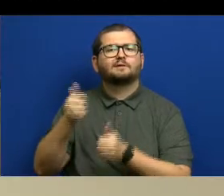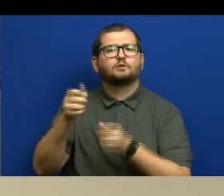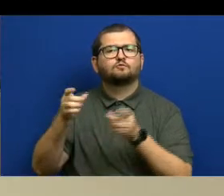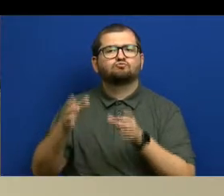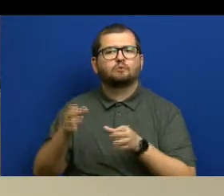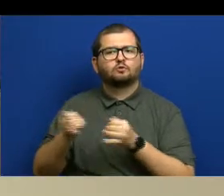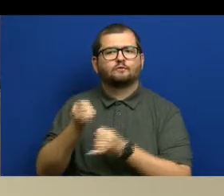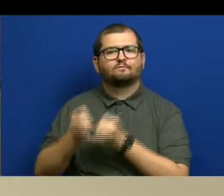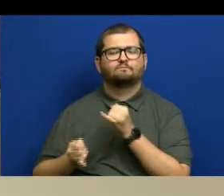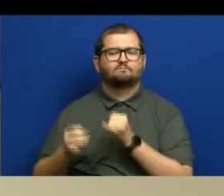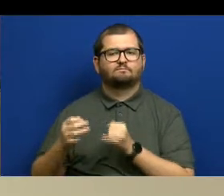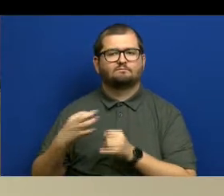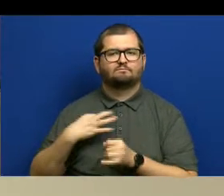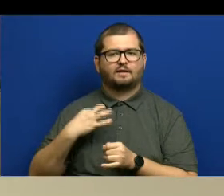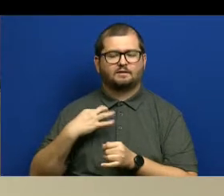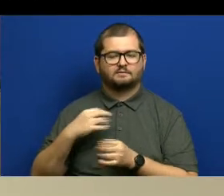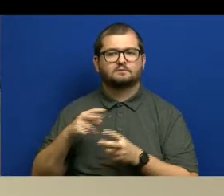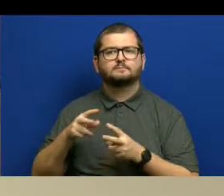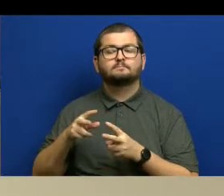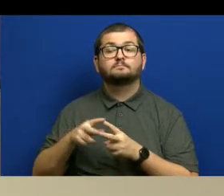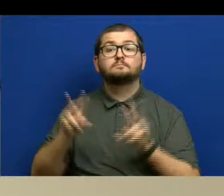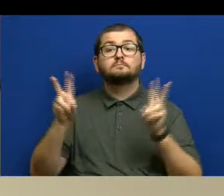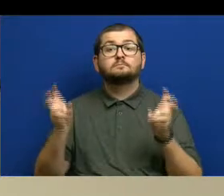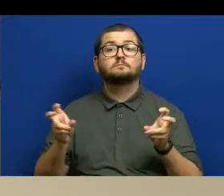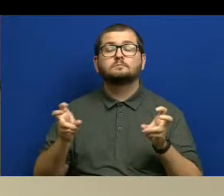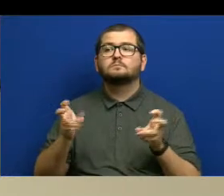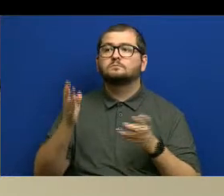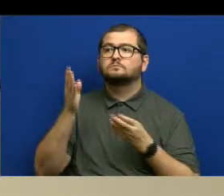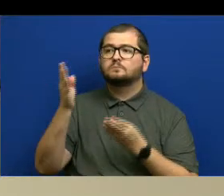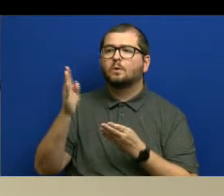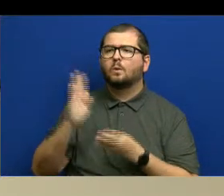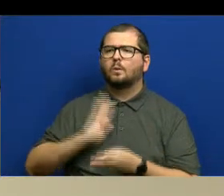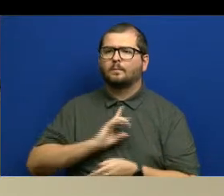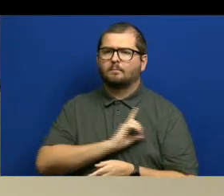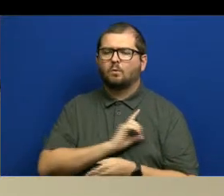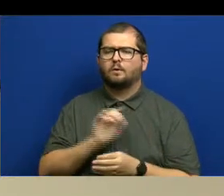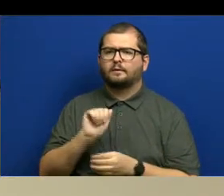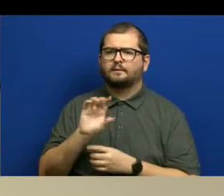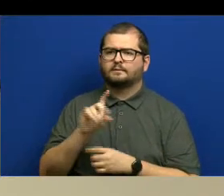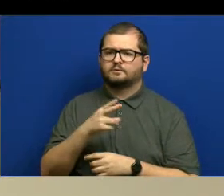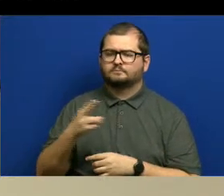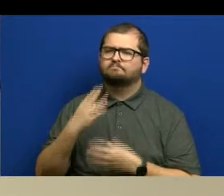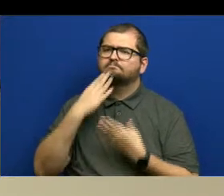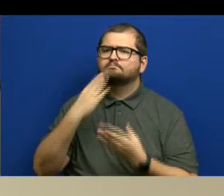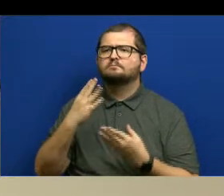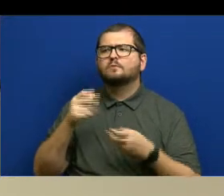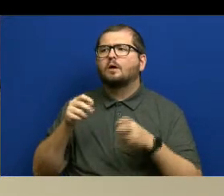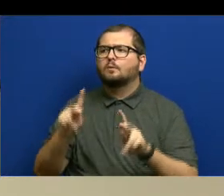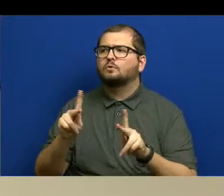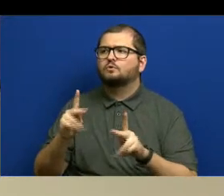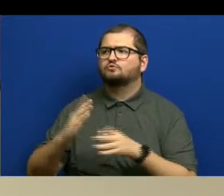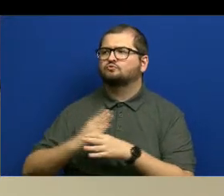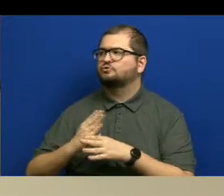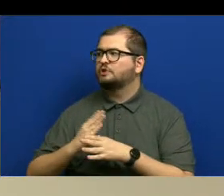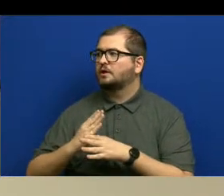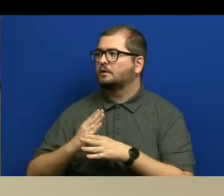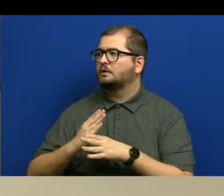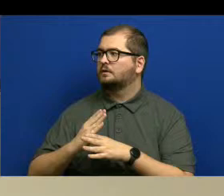Her comments are as follows. To the board of ACDHH, thank you for this opportunity to share my thoughts. I'm Oh,